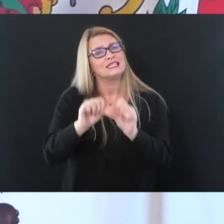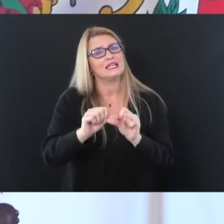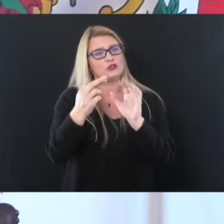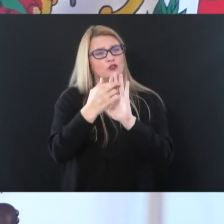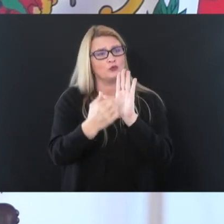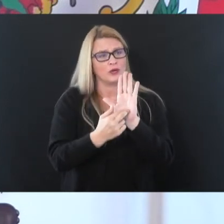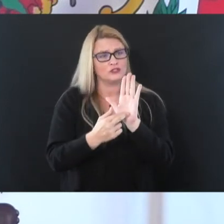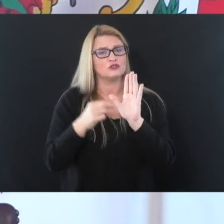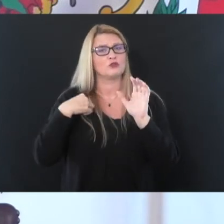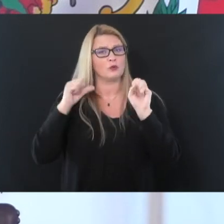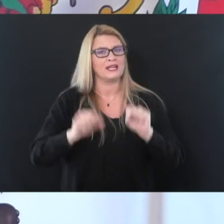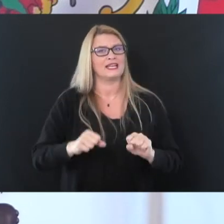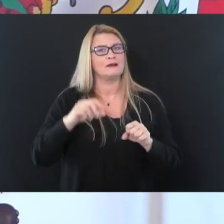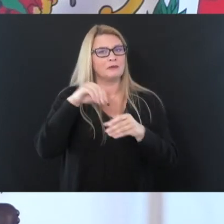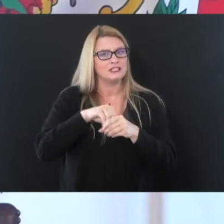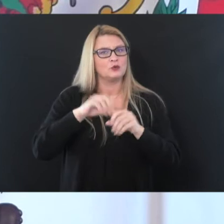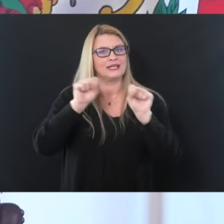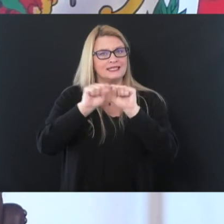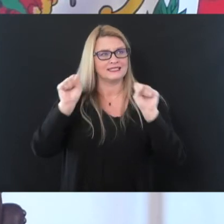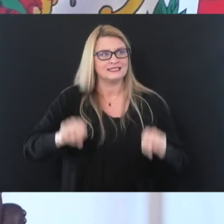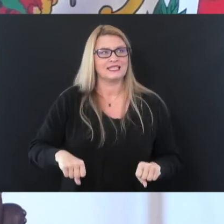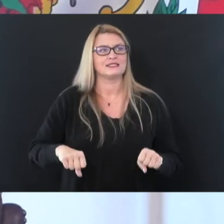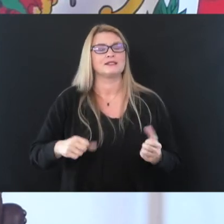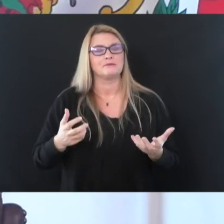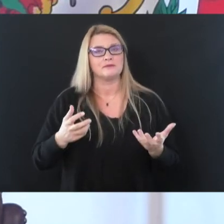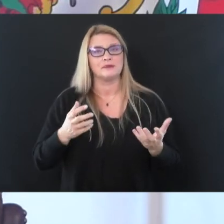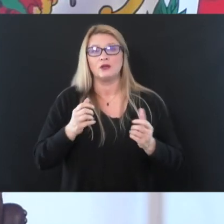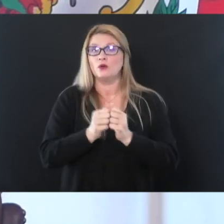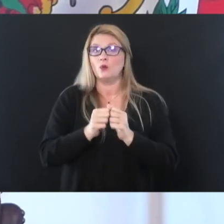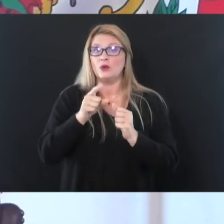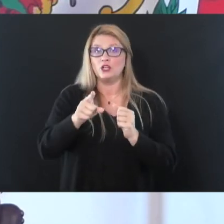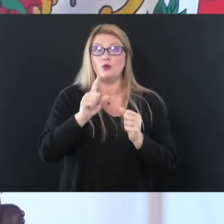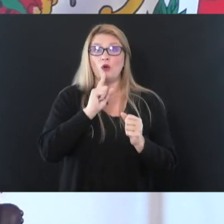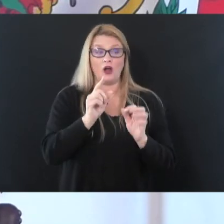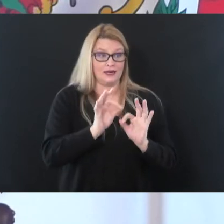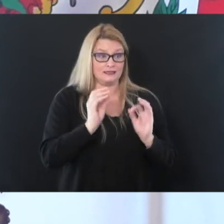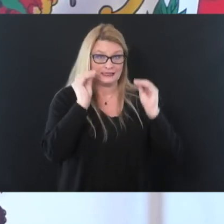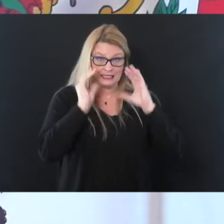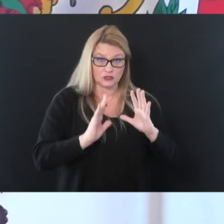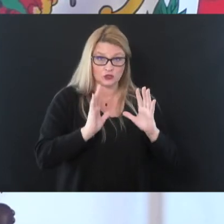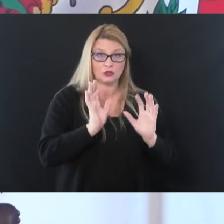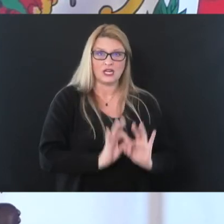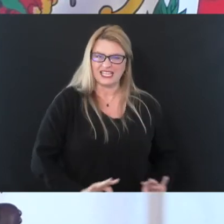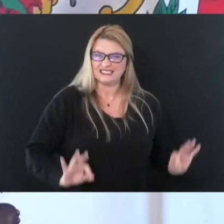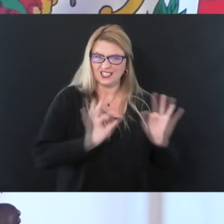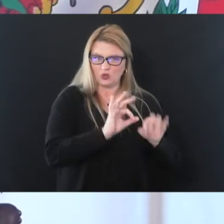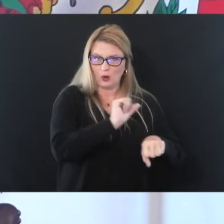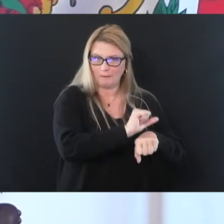everything so we can get you in the system. And you're classified as essential, and we'll get there really quick.